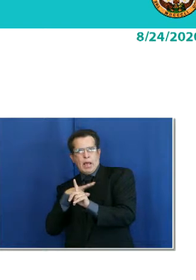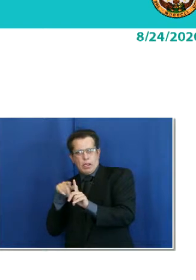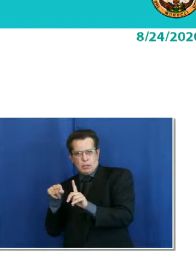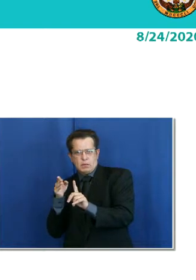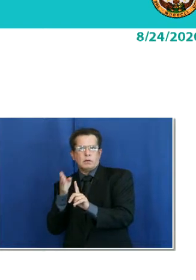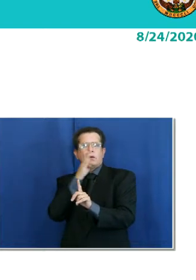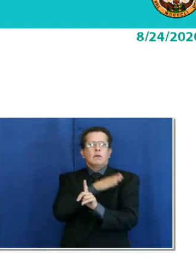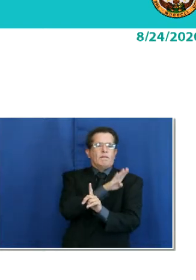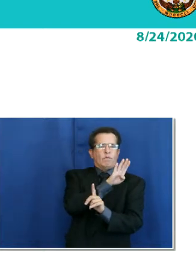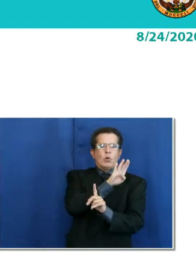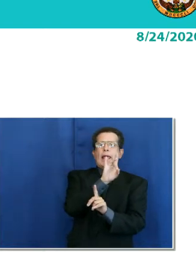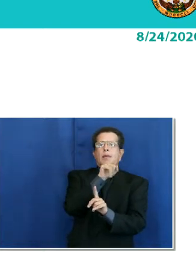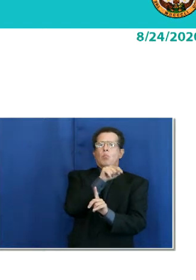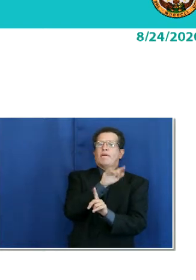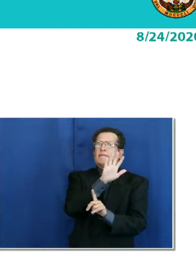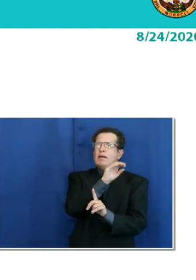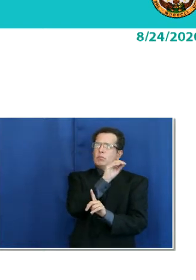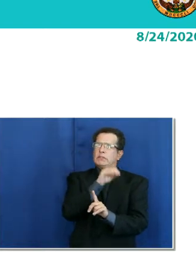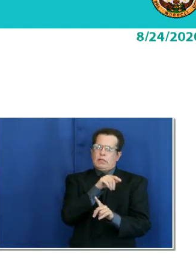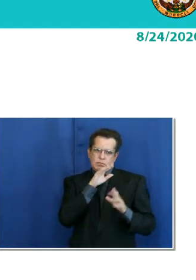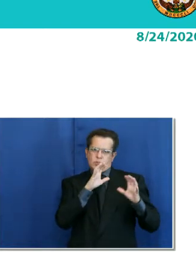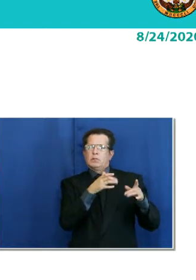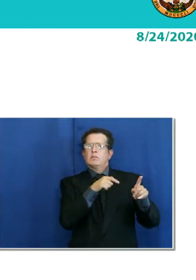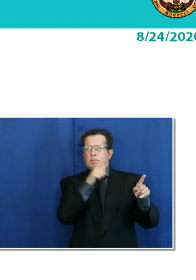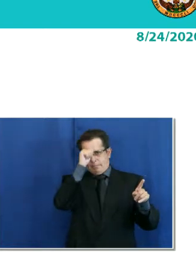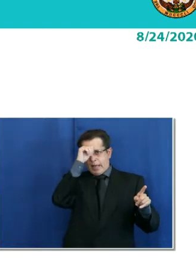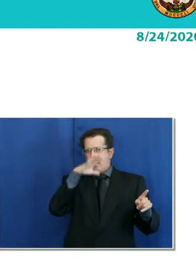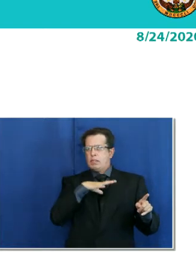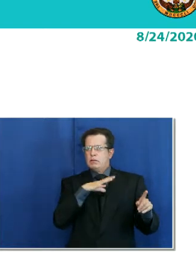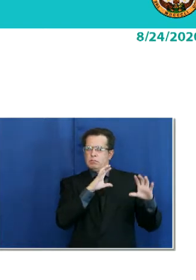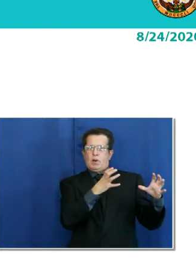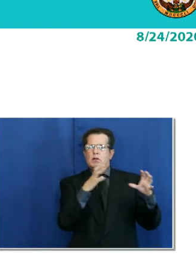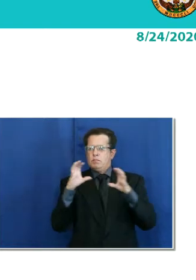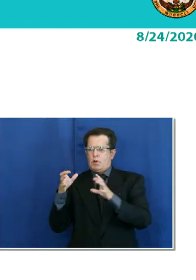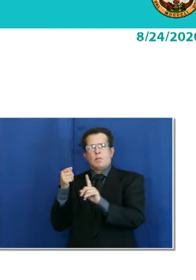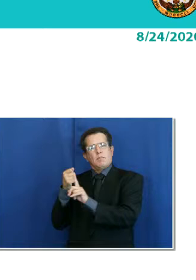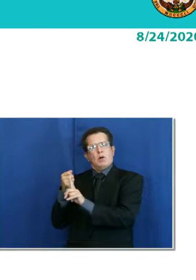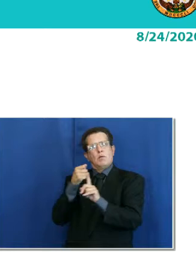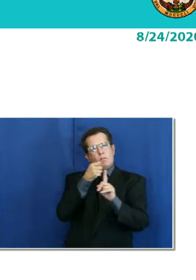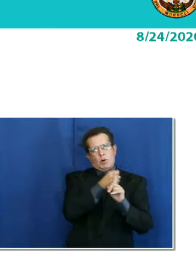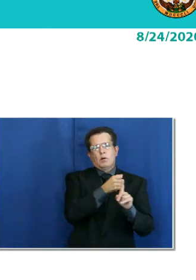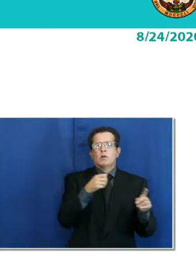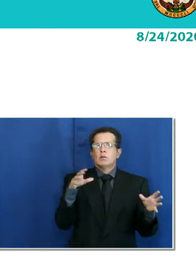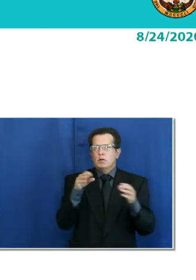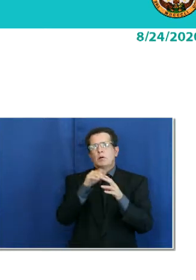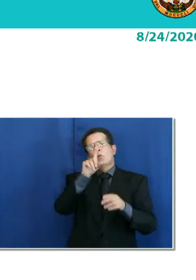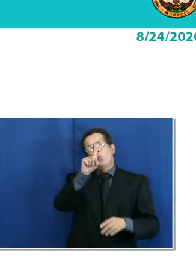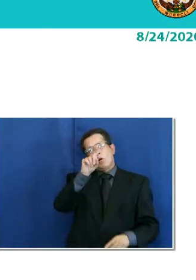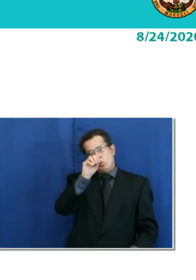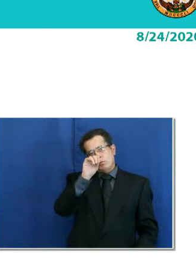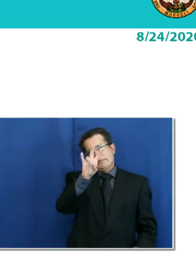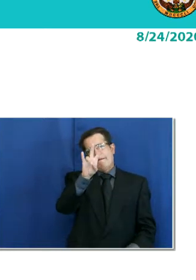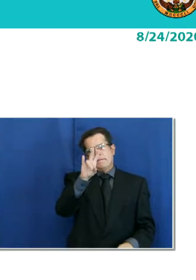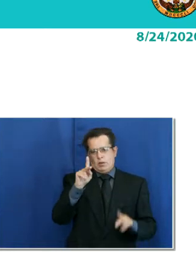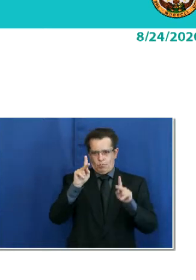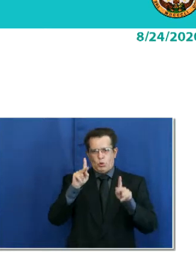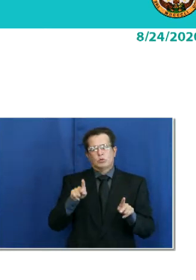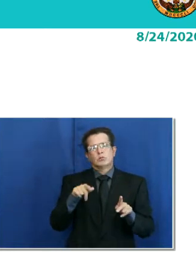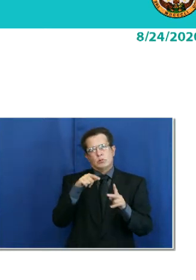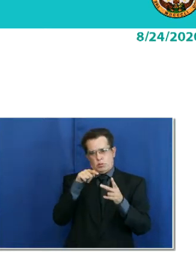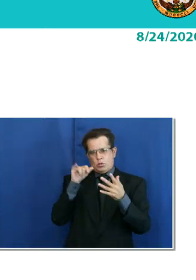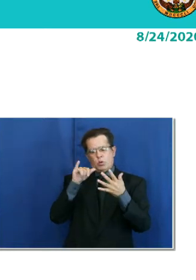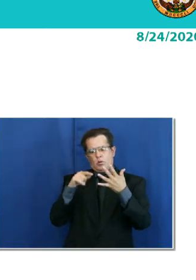and 48.5% represented by male, and 107 individuals